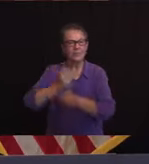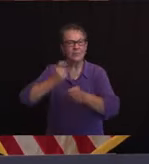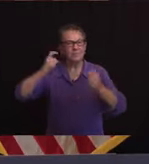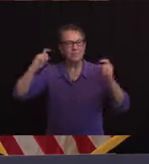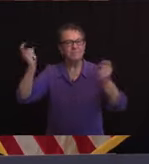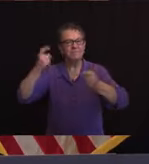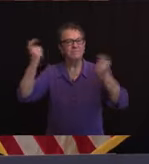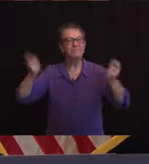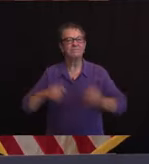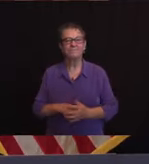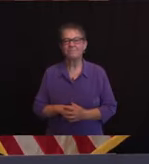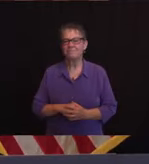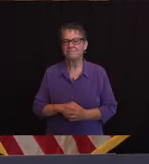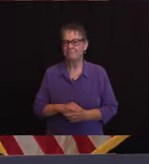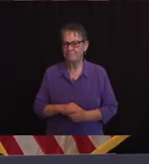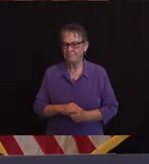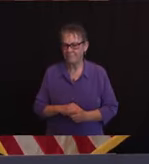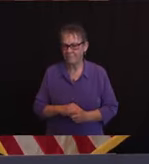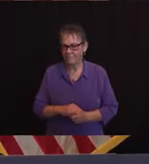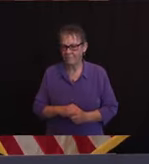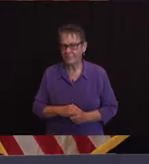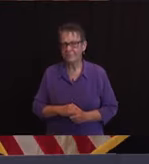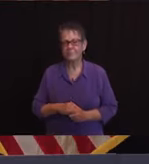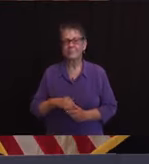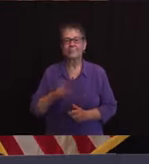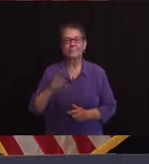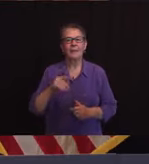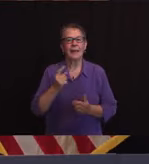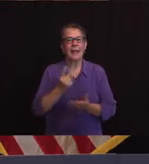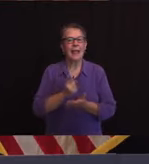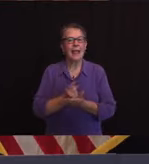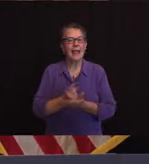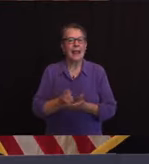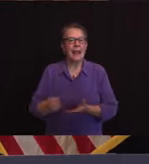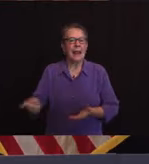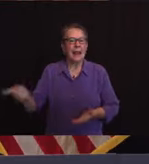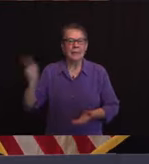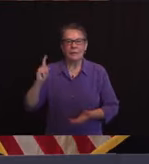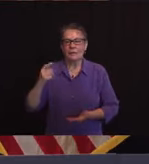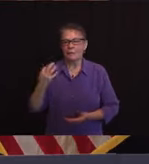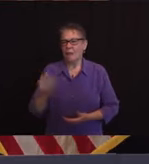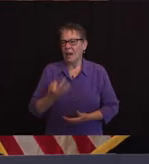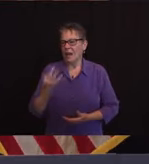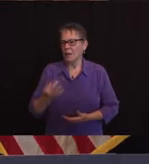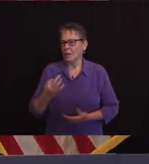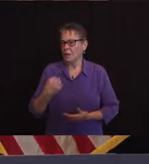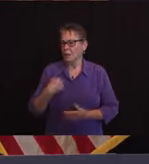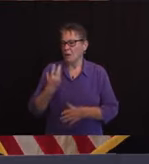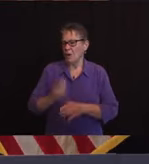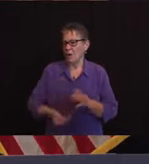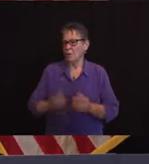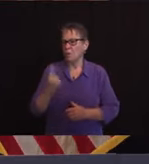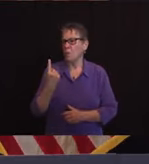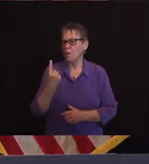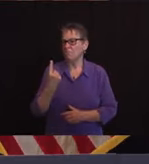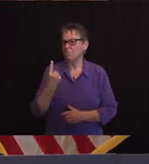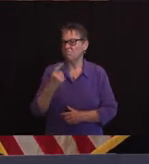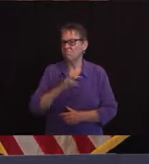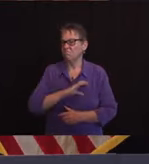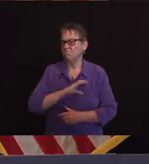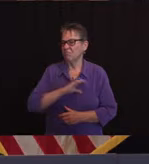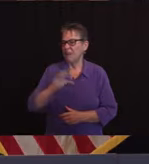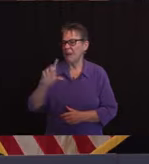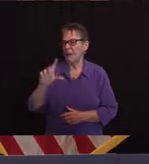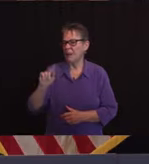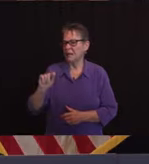after a courageous battle with cancer. I was with him a few weeks ago. I had the opportunity to talk to him on